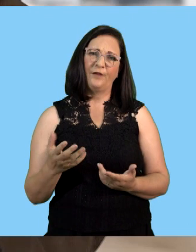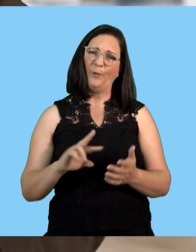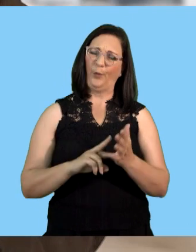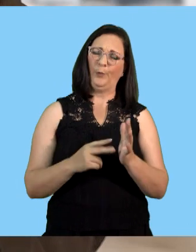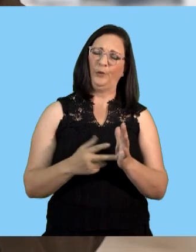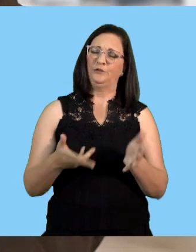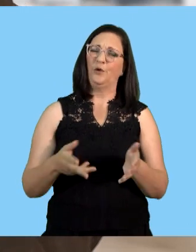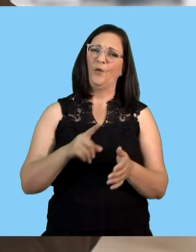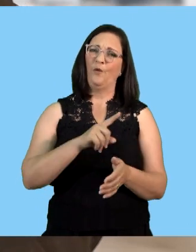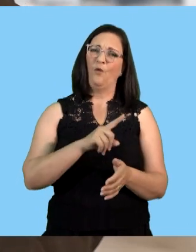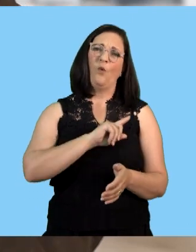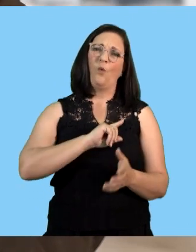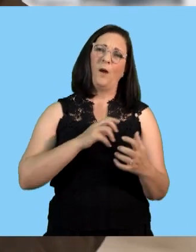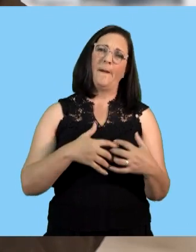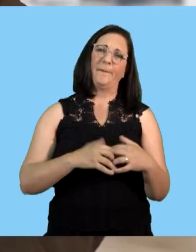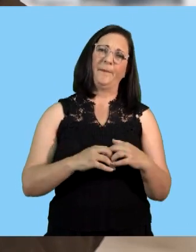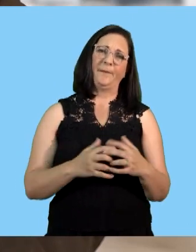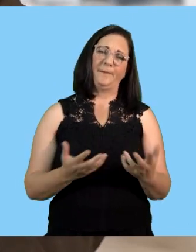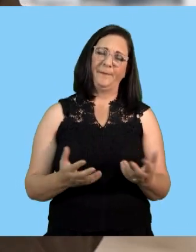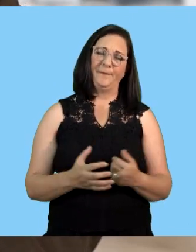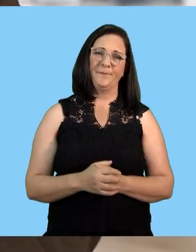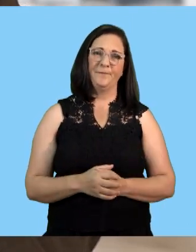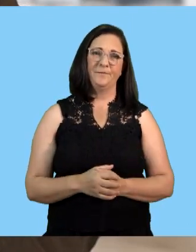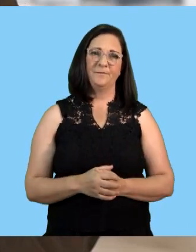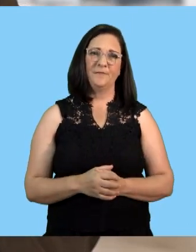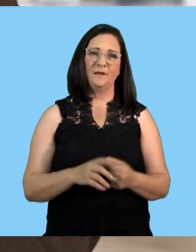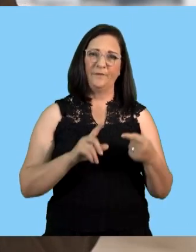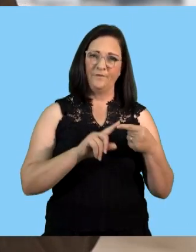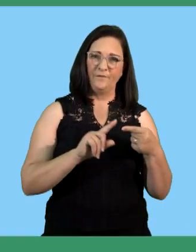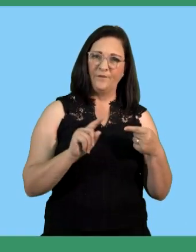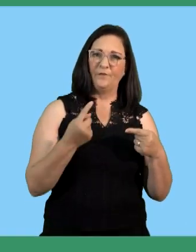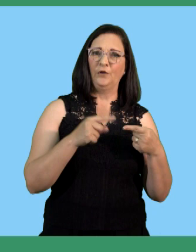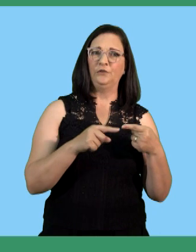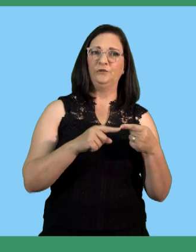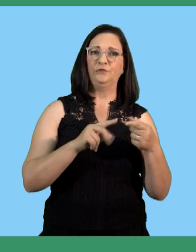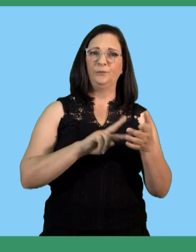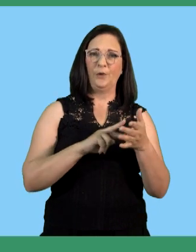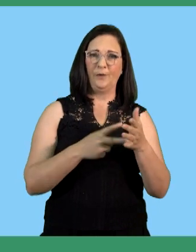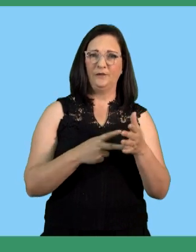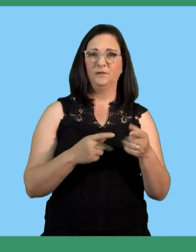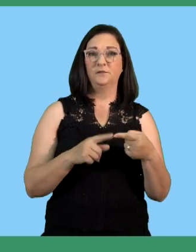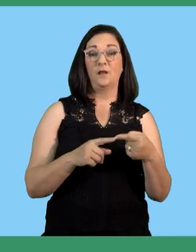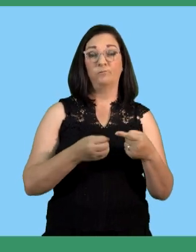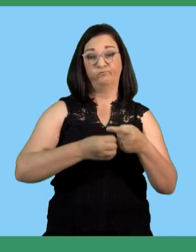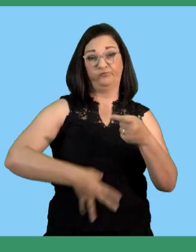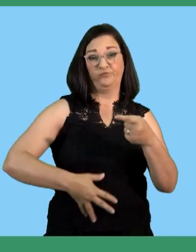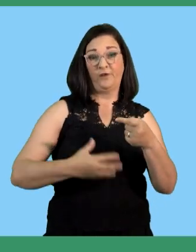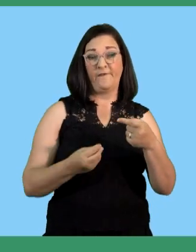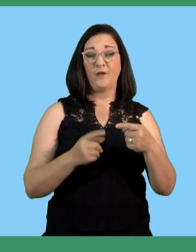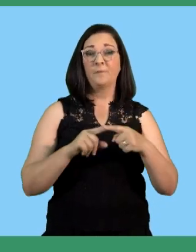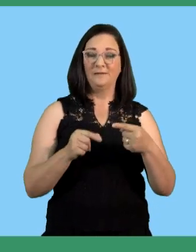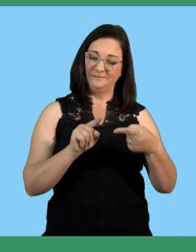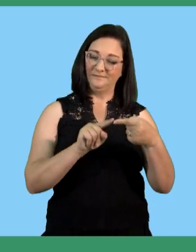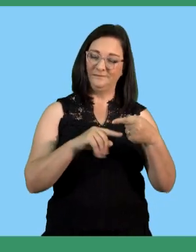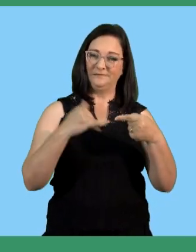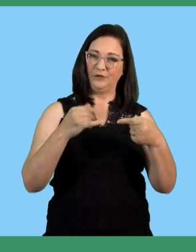is the whole purpose of the broad-based Black economic empowerment? Right. The first purpose of this BBBEE, amongst many other